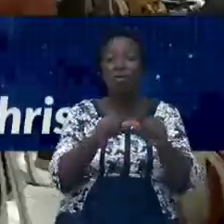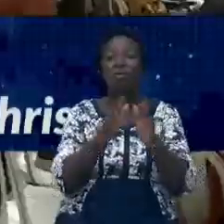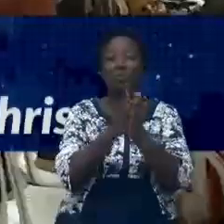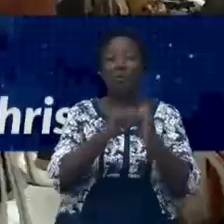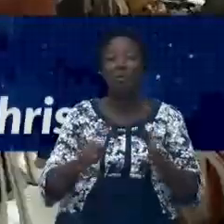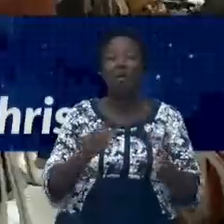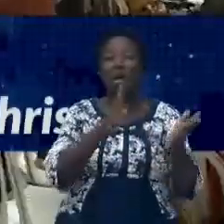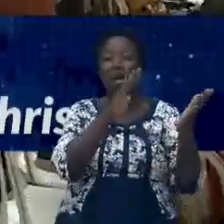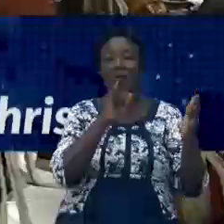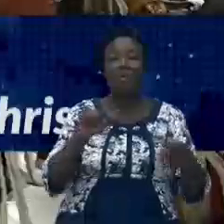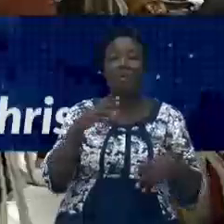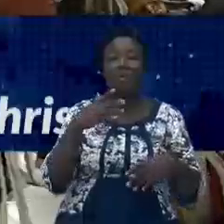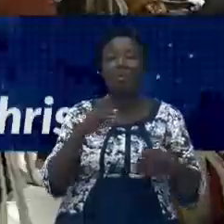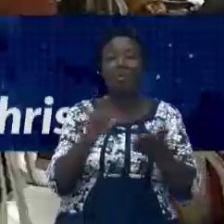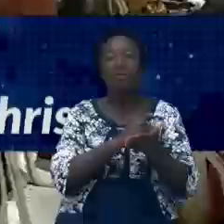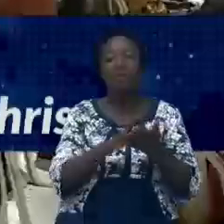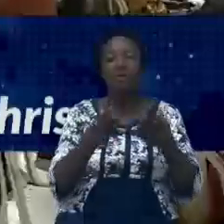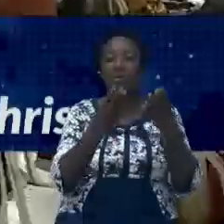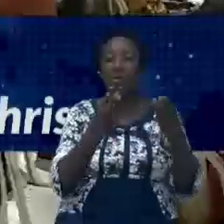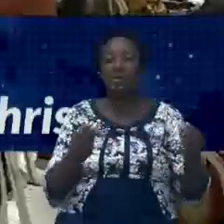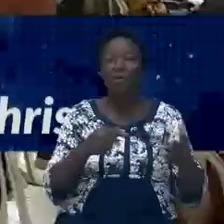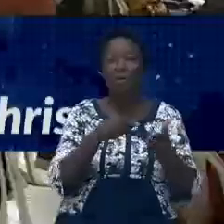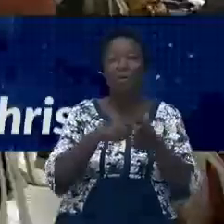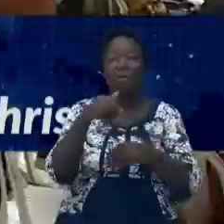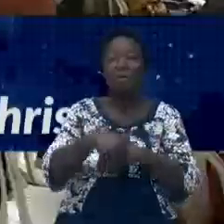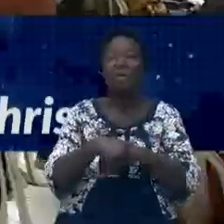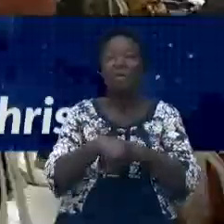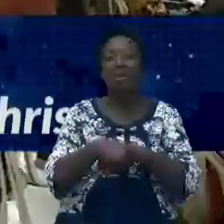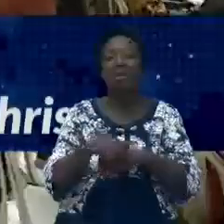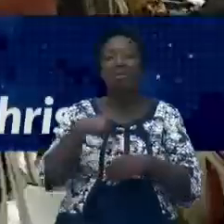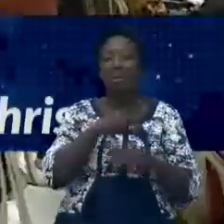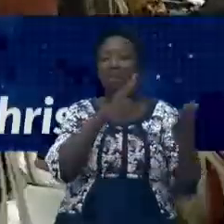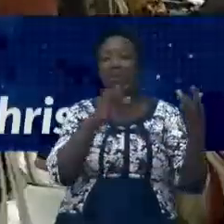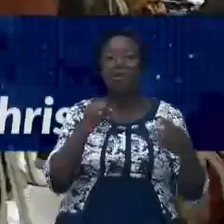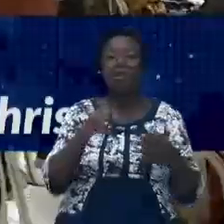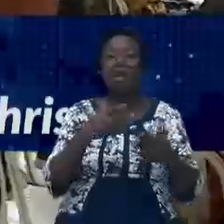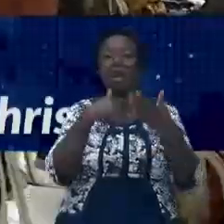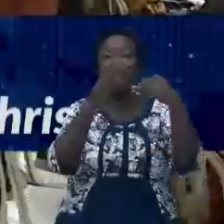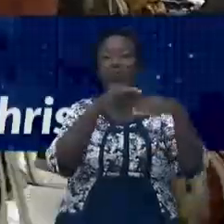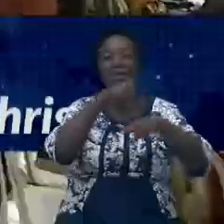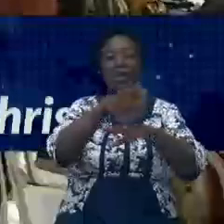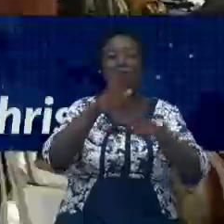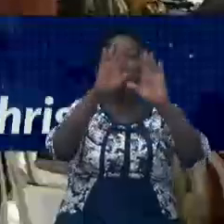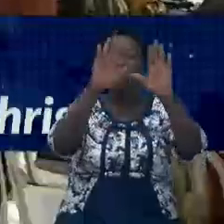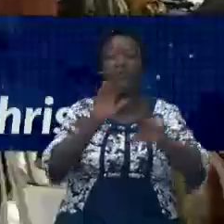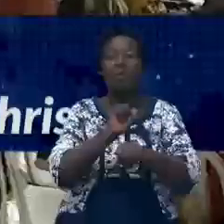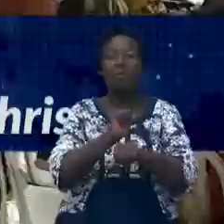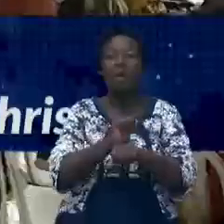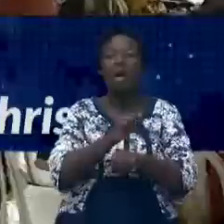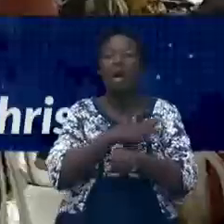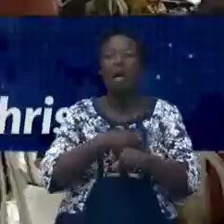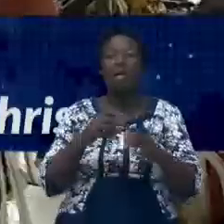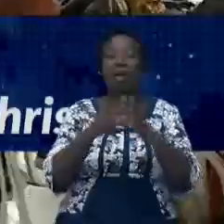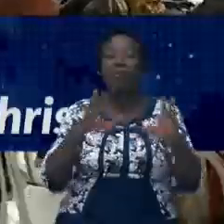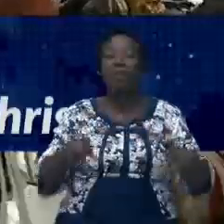Let's all keep on praying. We're expecting divine solution tonight. We're expecting